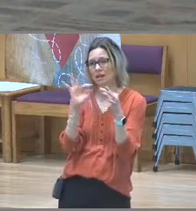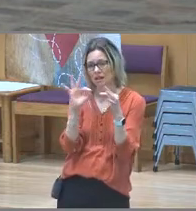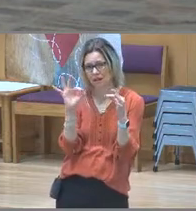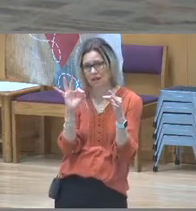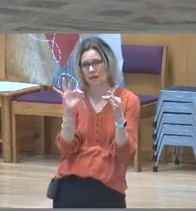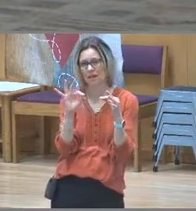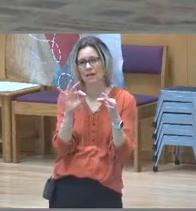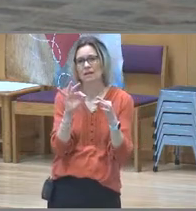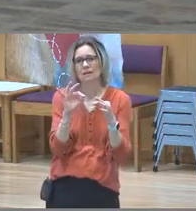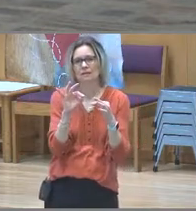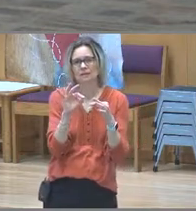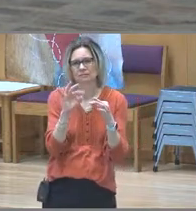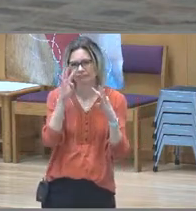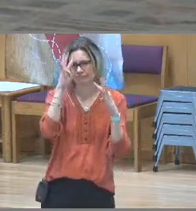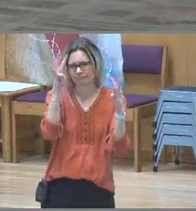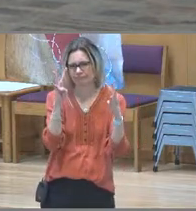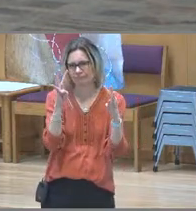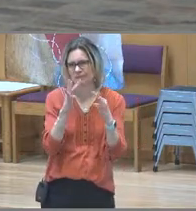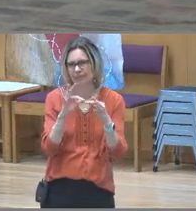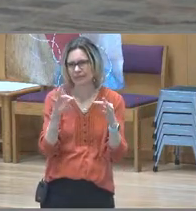idle tale, means